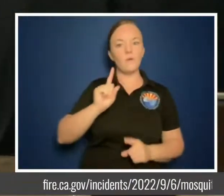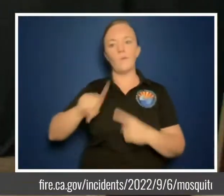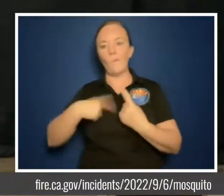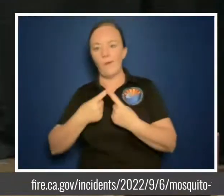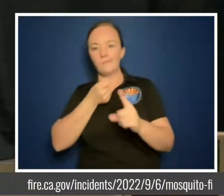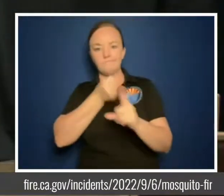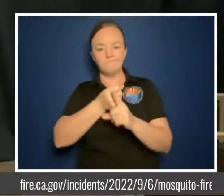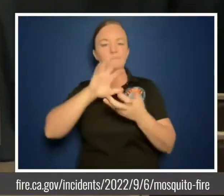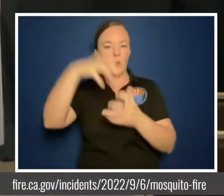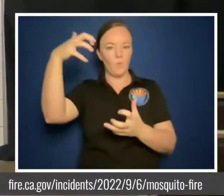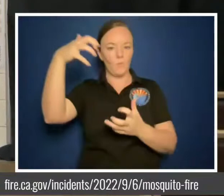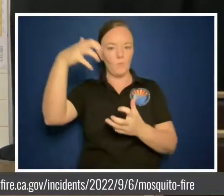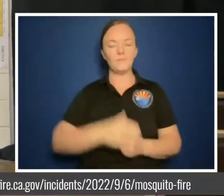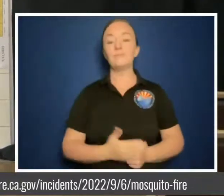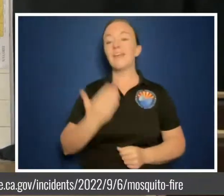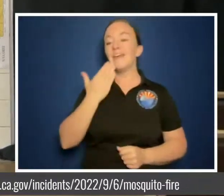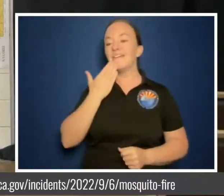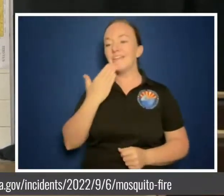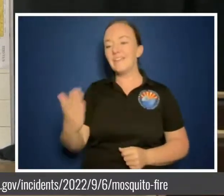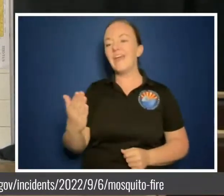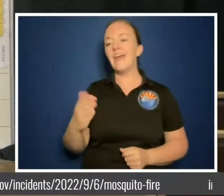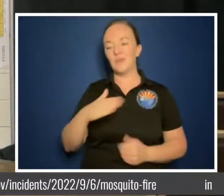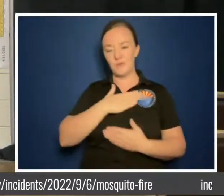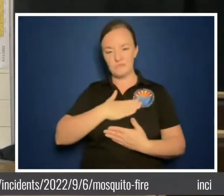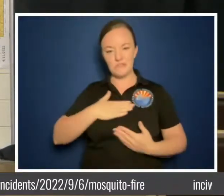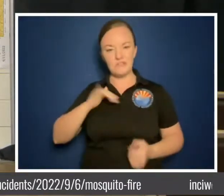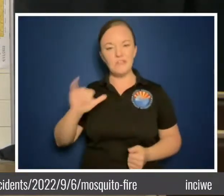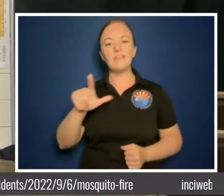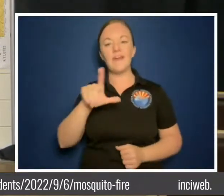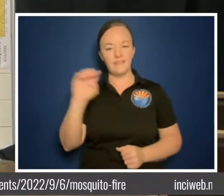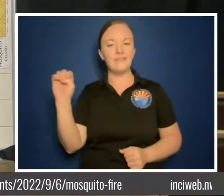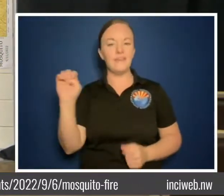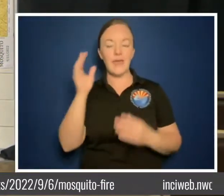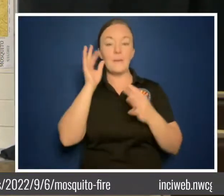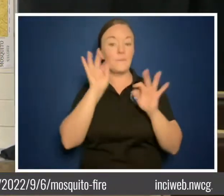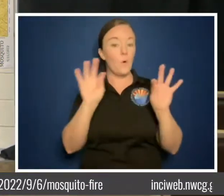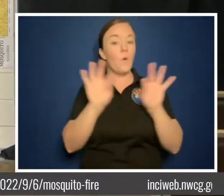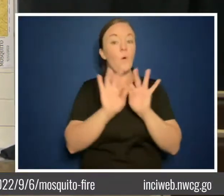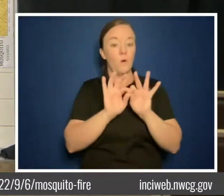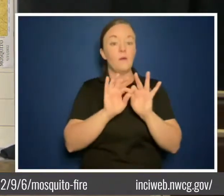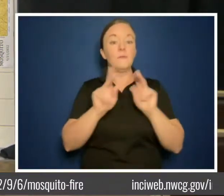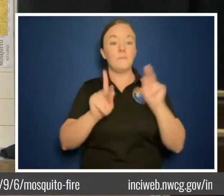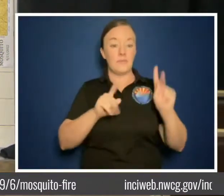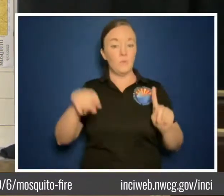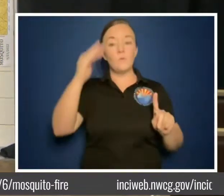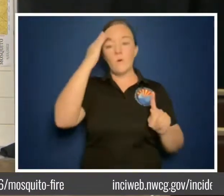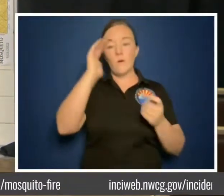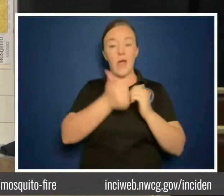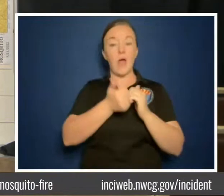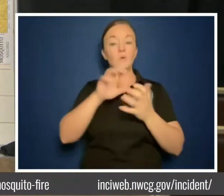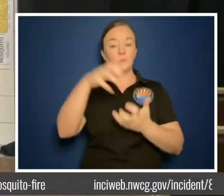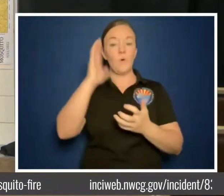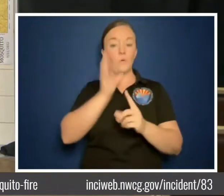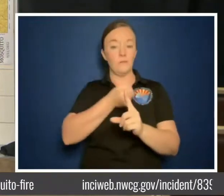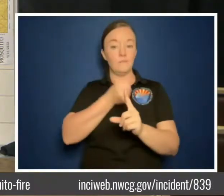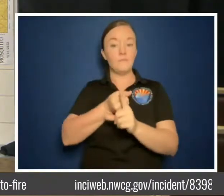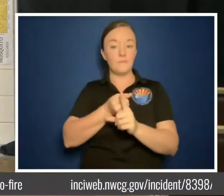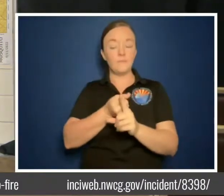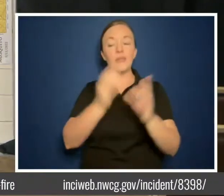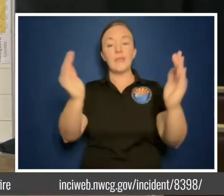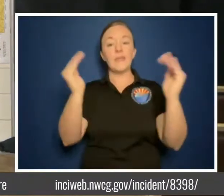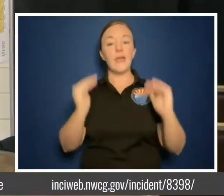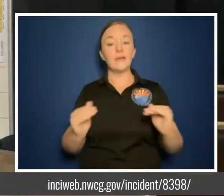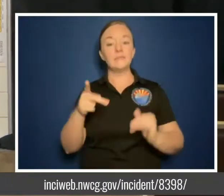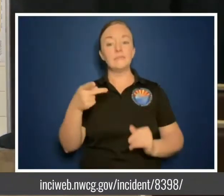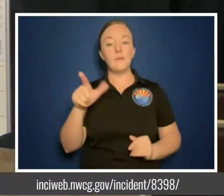Great, thank you. They really appreciate that. Important information for folks to know how smoke's going to affect them. Next up, we're going to bring Placer County Assistant Director